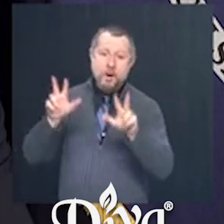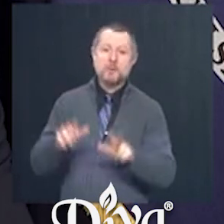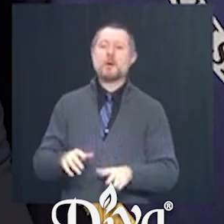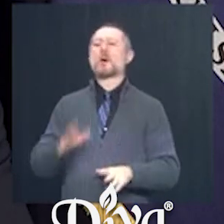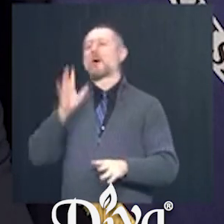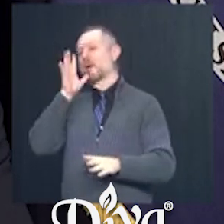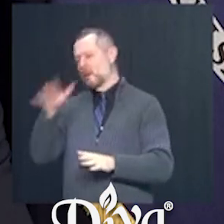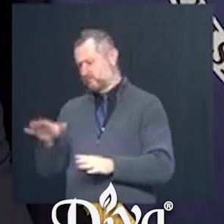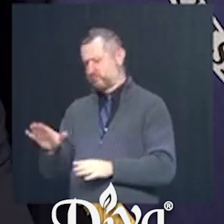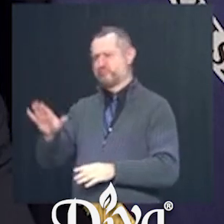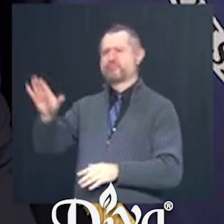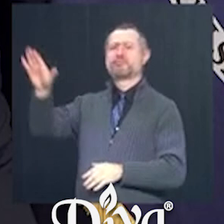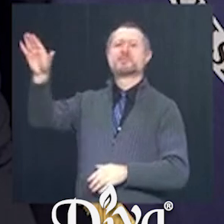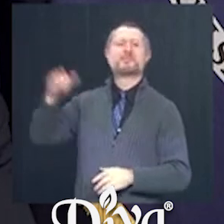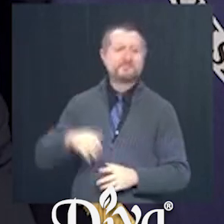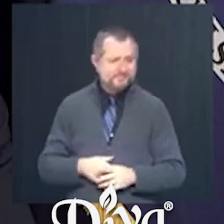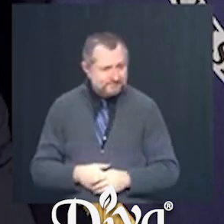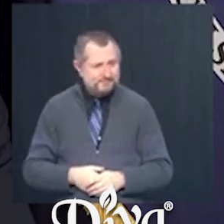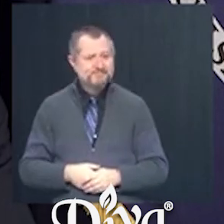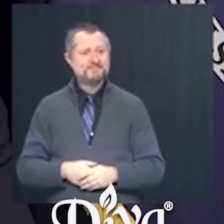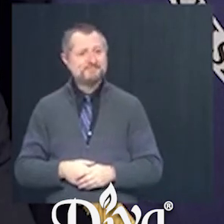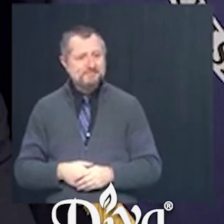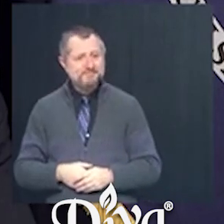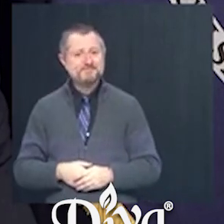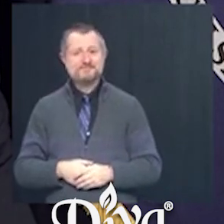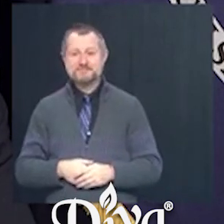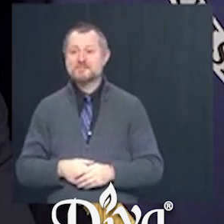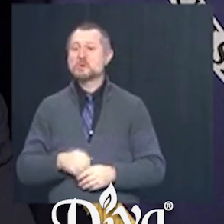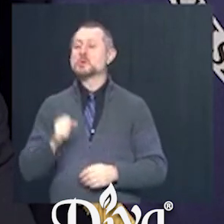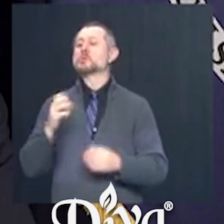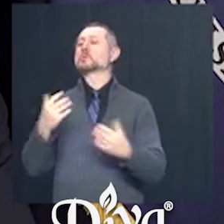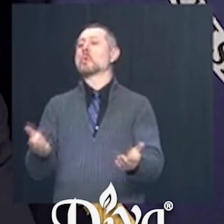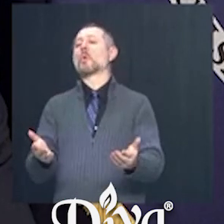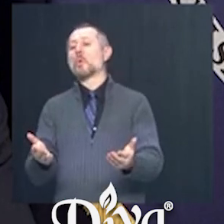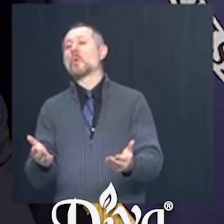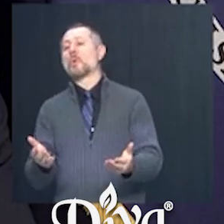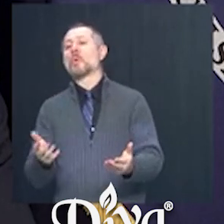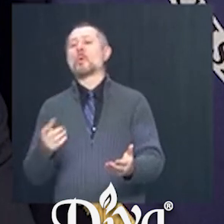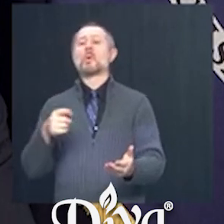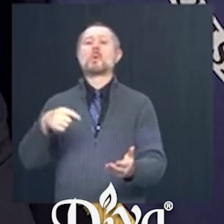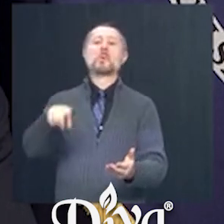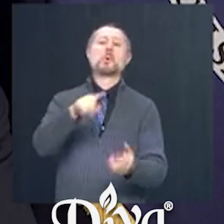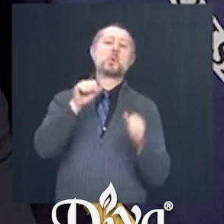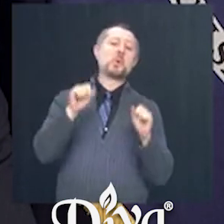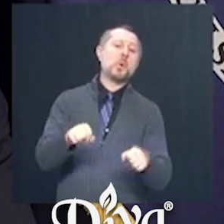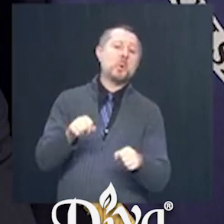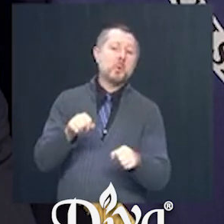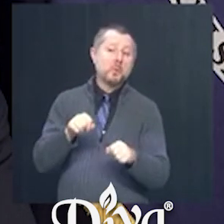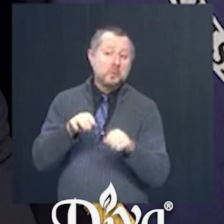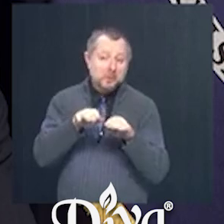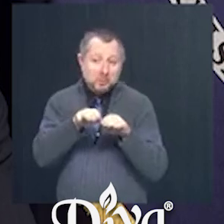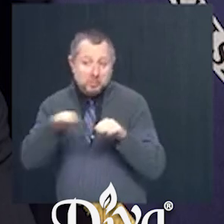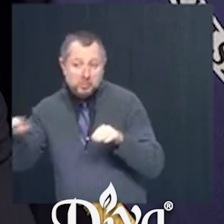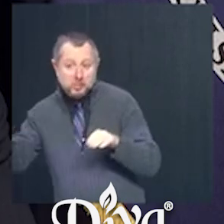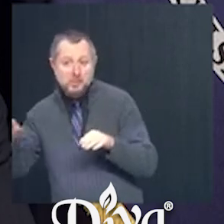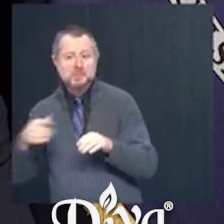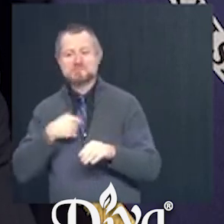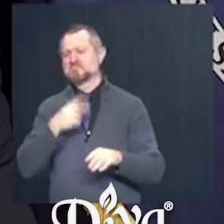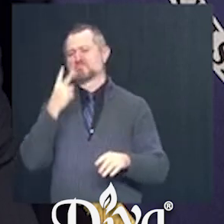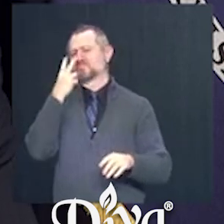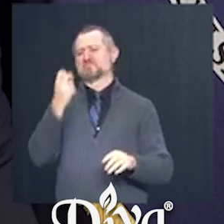don't see it. New Yorkers could change it, right? Because it's all a function of